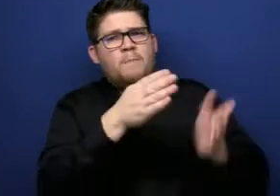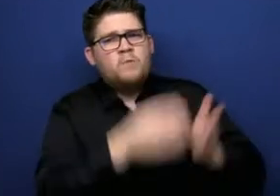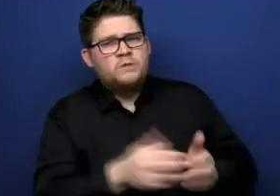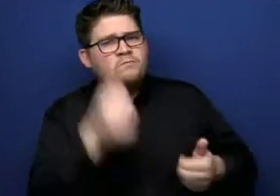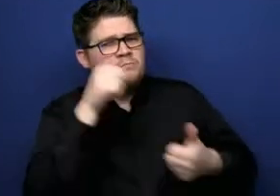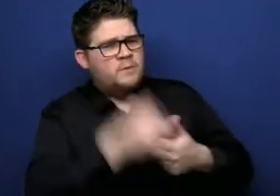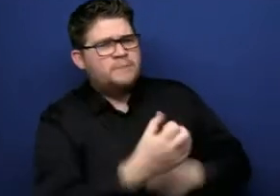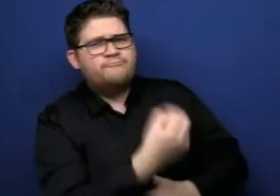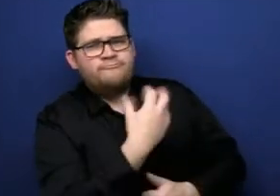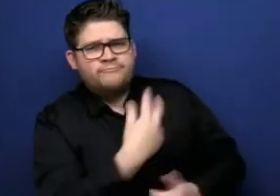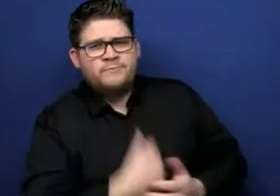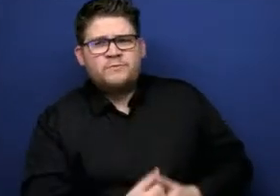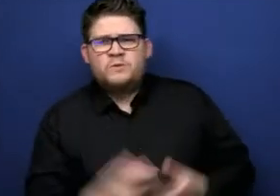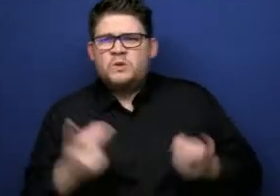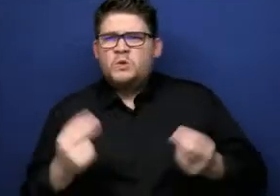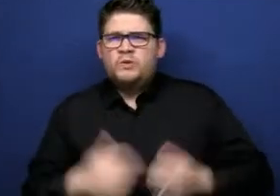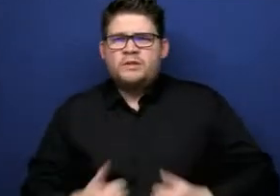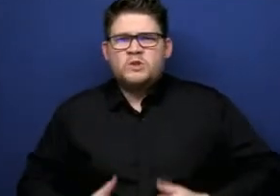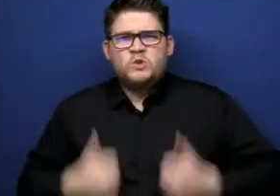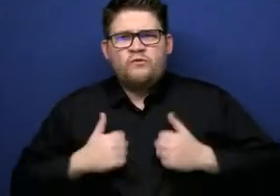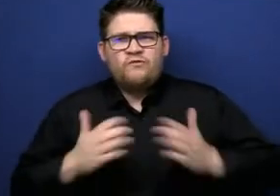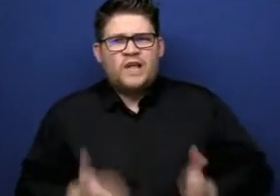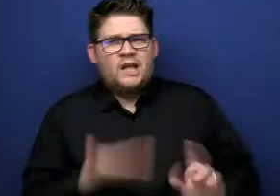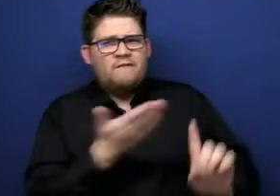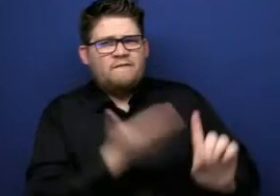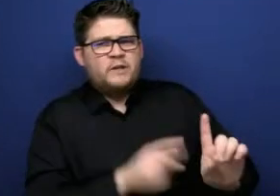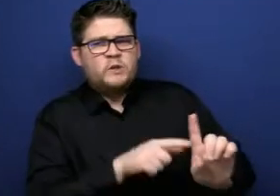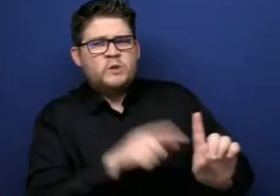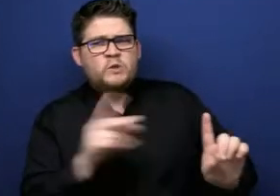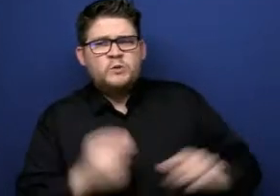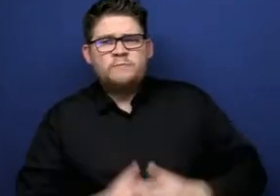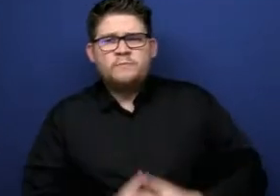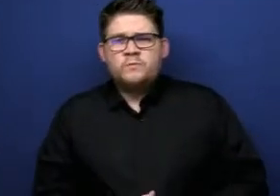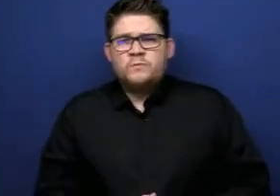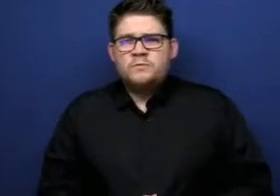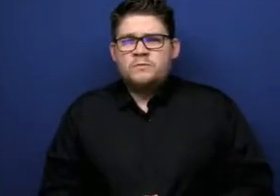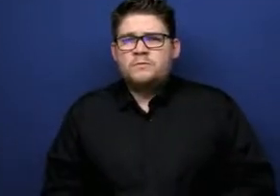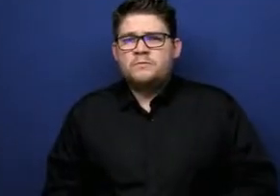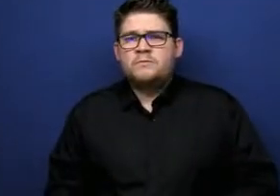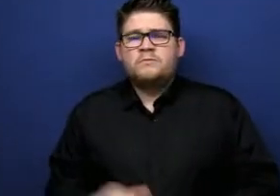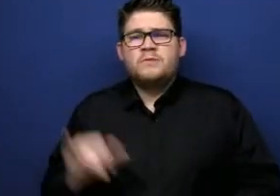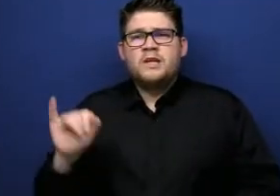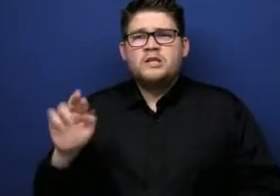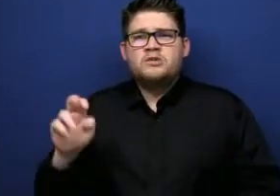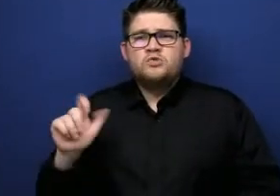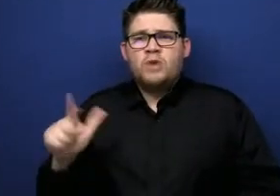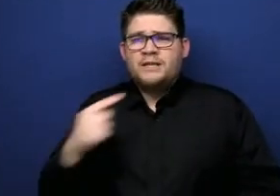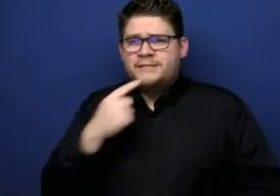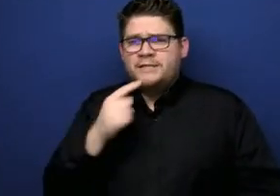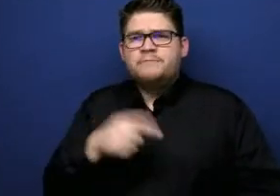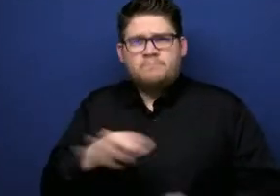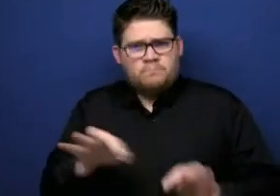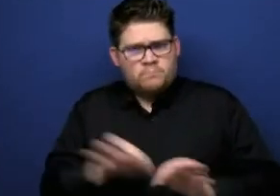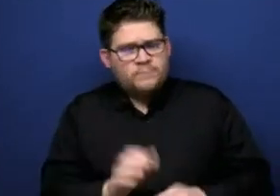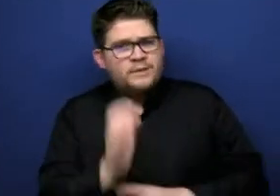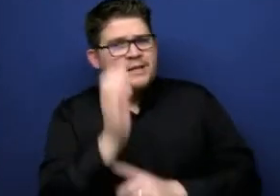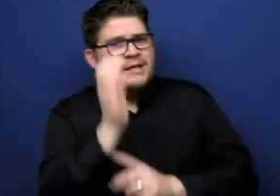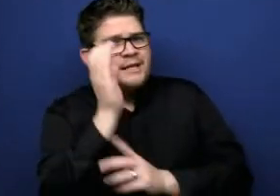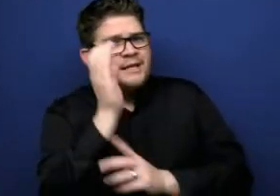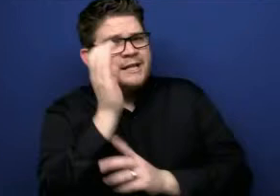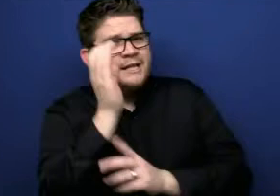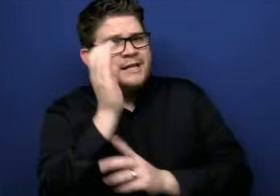answered, "Listen to them. Listen carefully. They have more to teach you than you